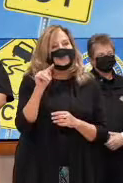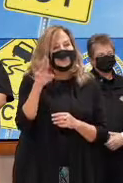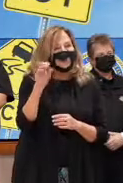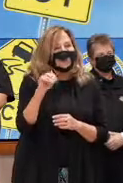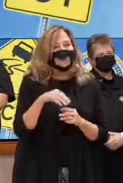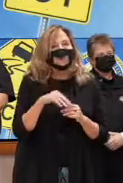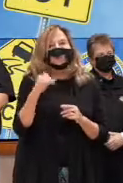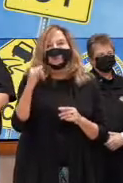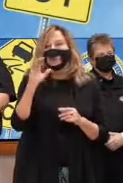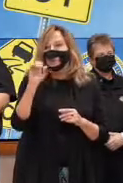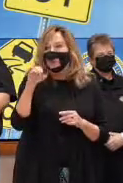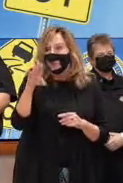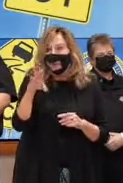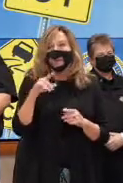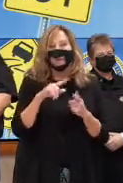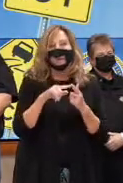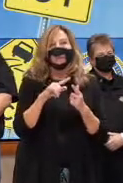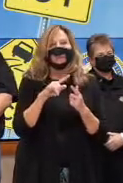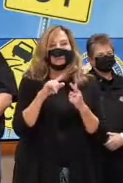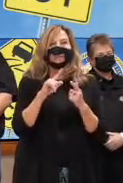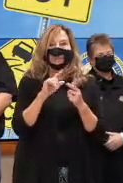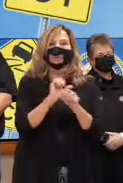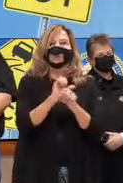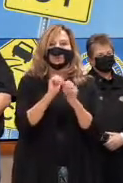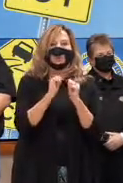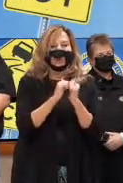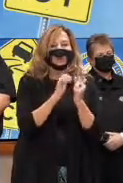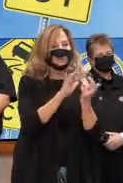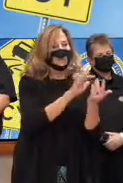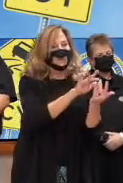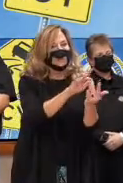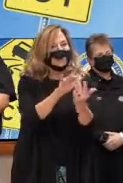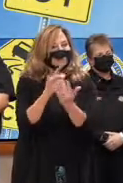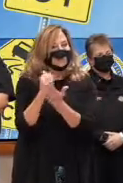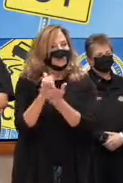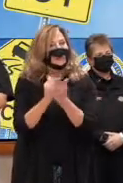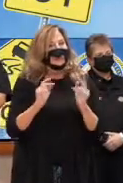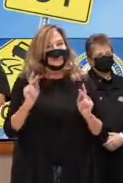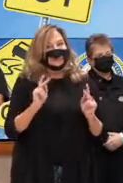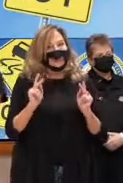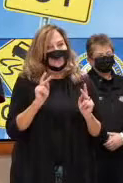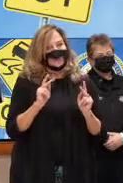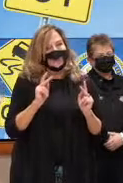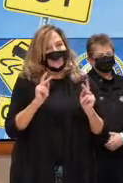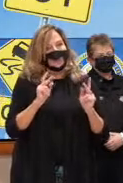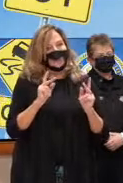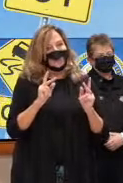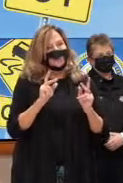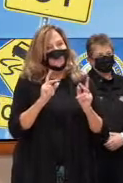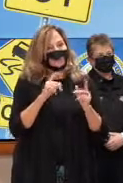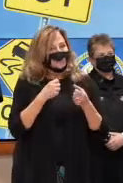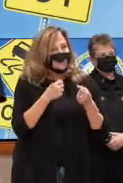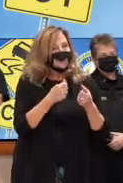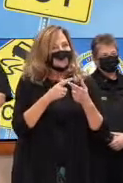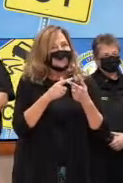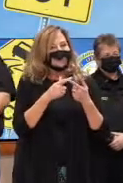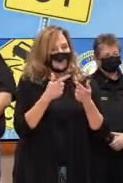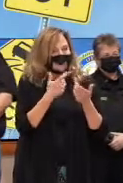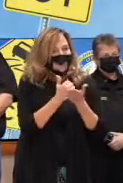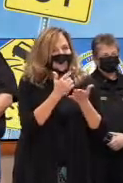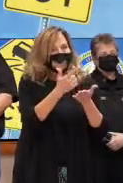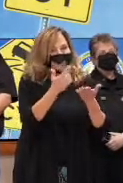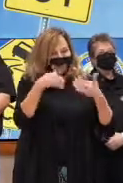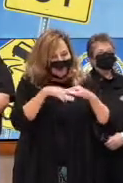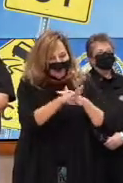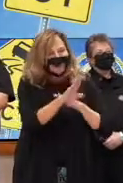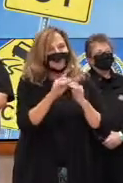be assisting in reaching out to that homeless population to encourage them to come out of the weather, and that